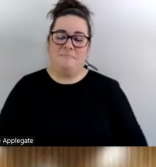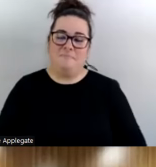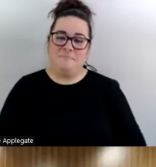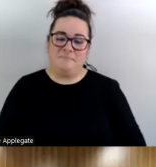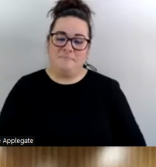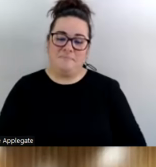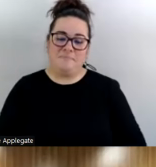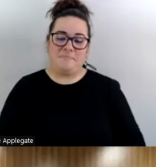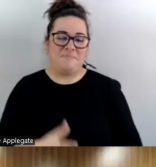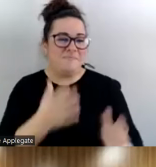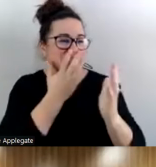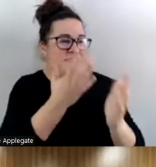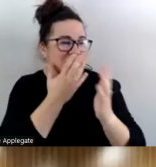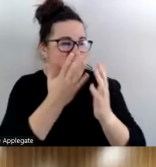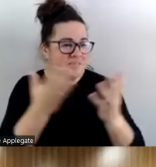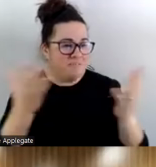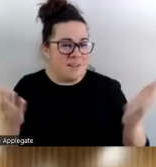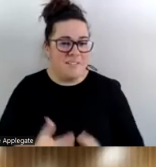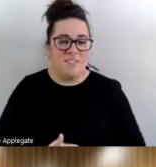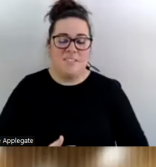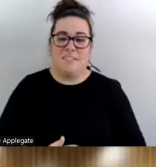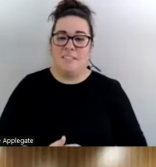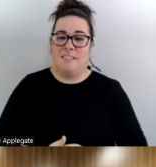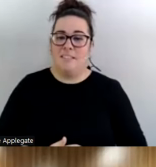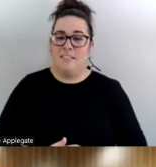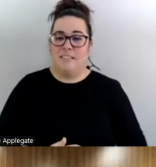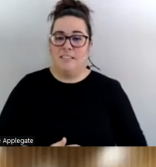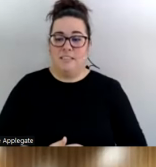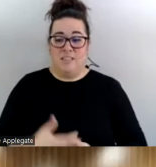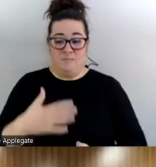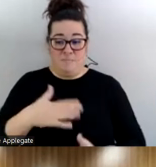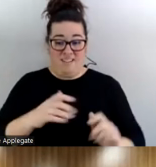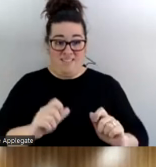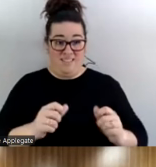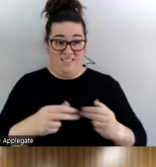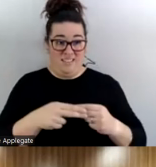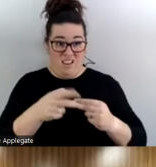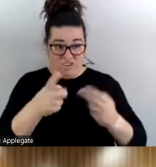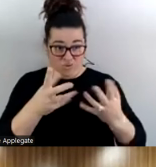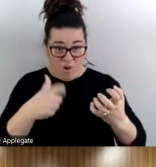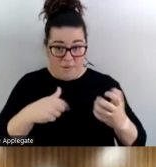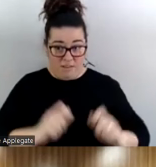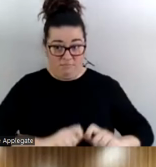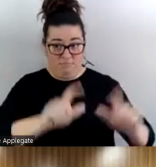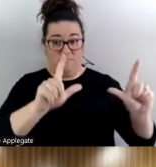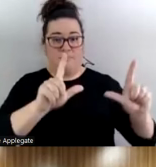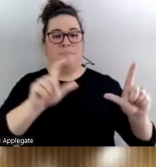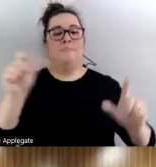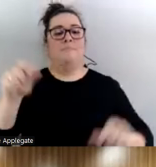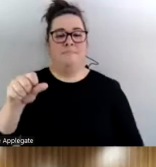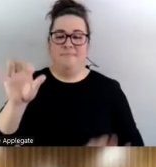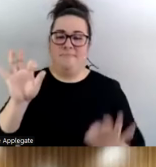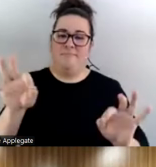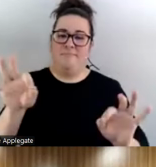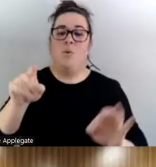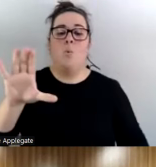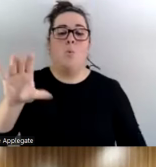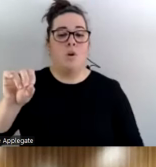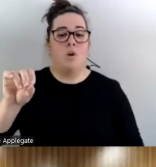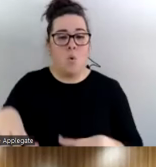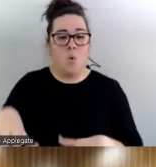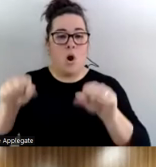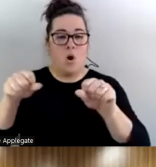Awesome, thank you so much. Am I pulling up my slides or? Yes, if you pull up your slides, you are a co-host and you can drive